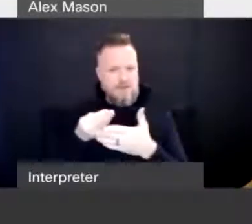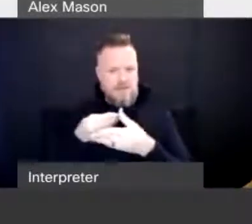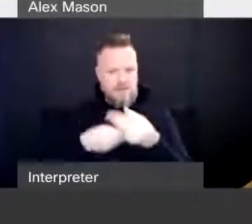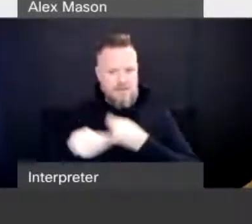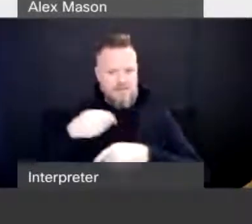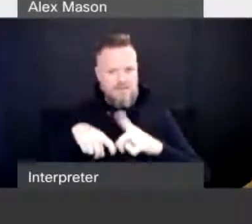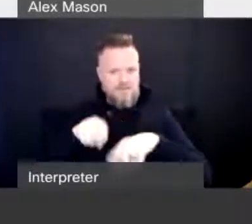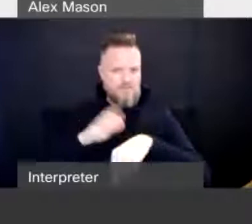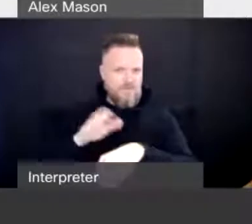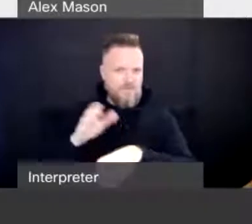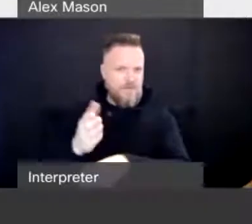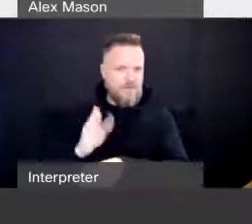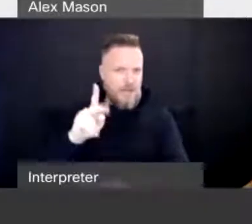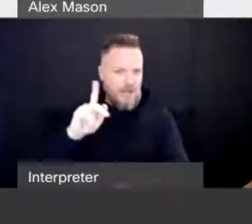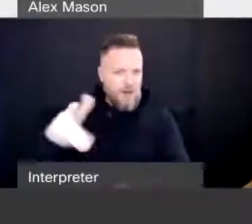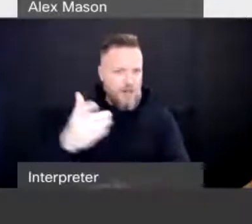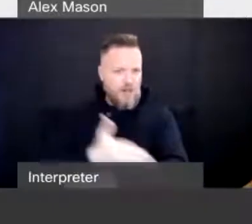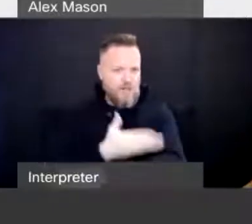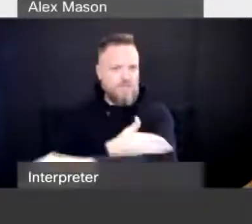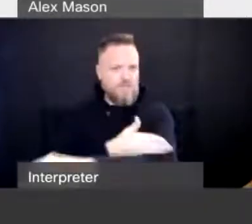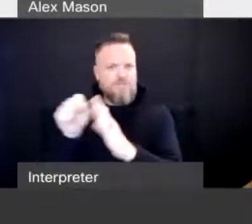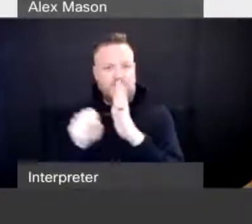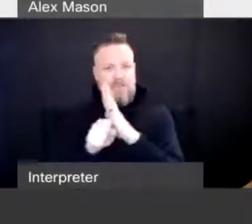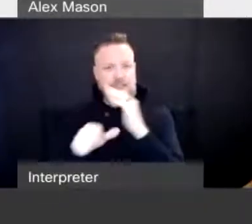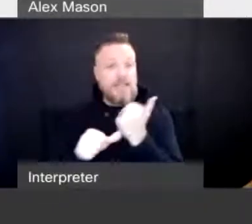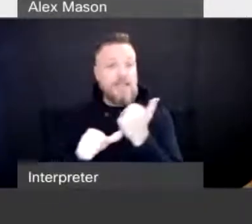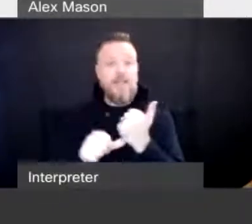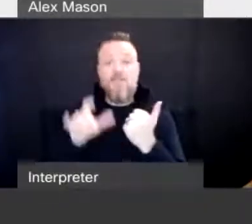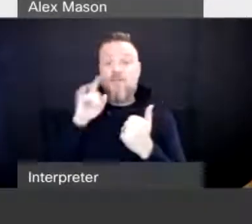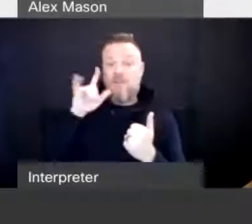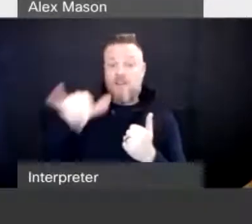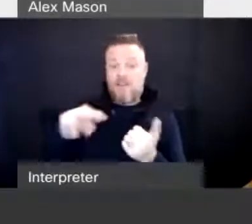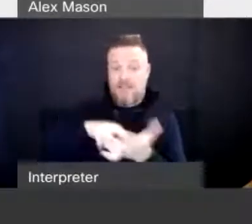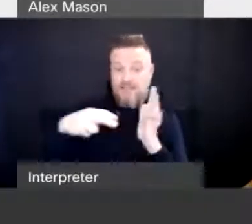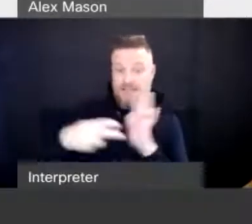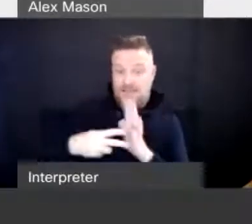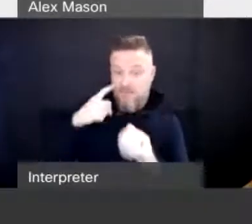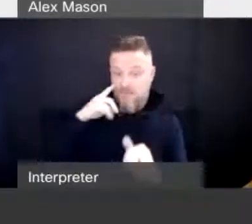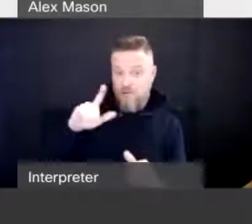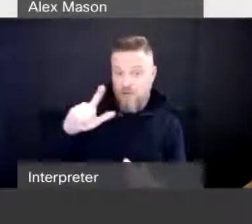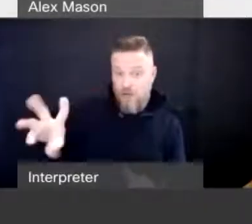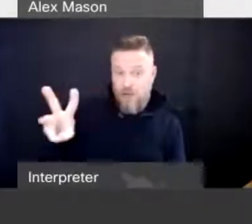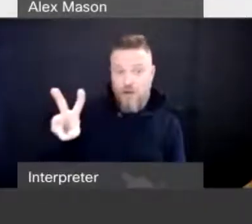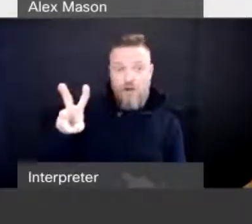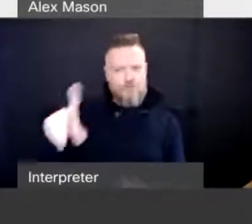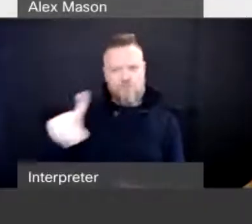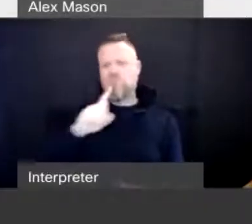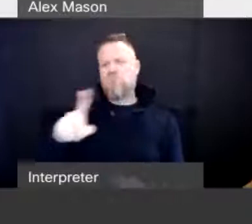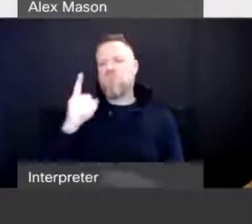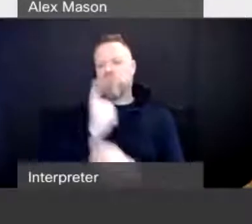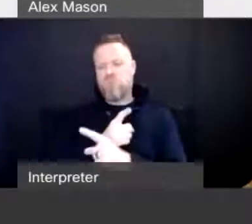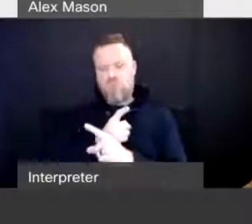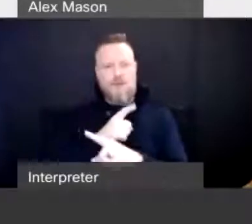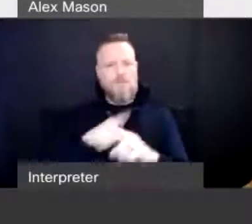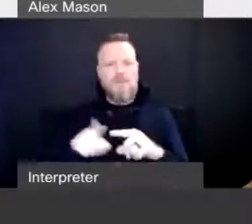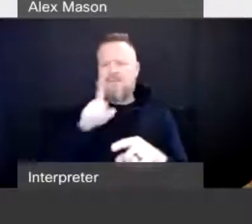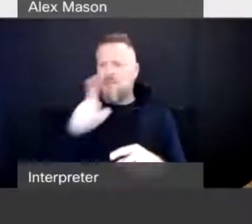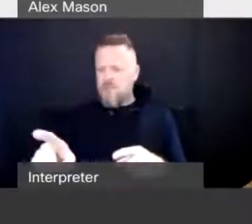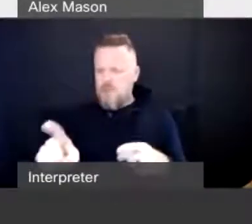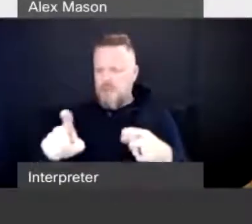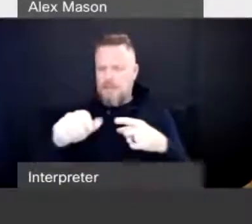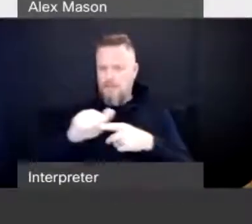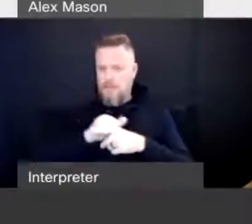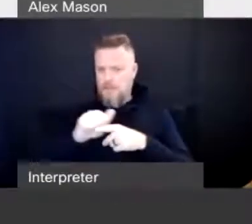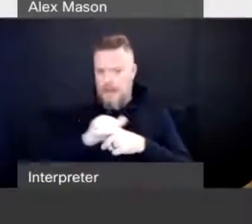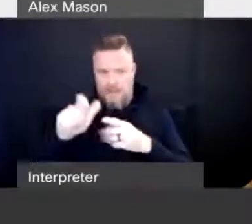aid. So I think the intent of the law is correct. And until you actually start practicing the law,